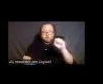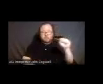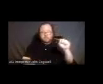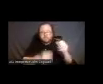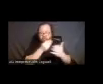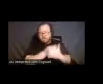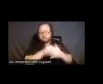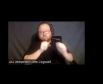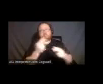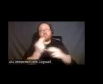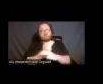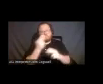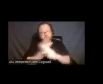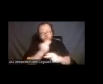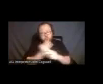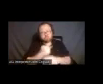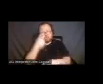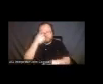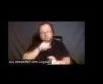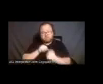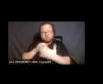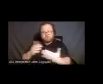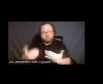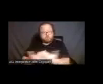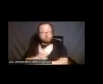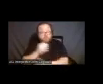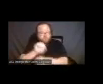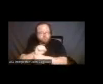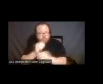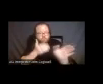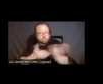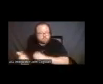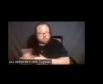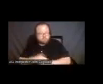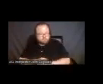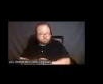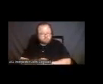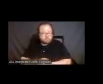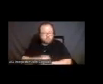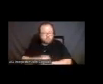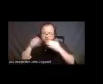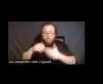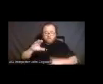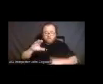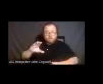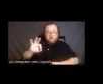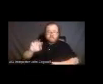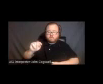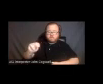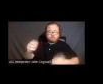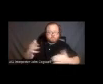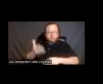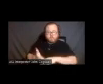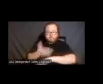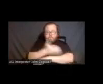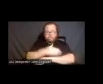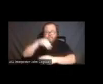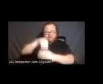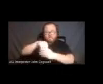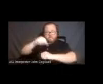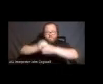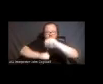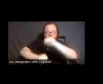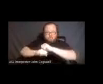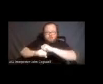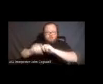again can be used to address new work plans. The focus of CFTN is to improve the infrastructure of public mental